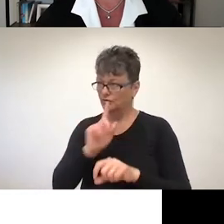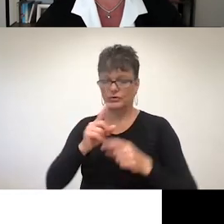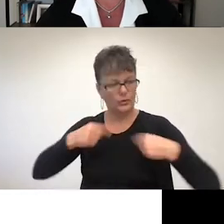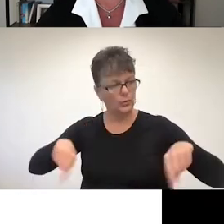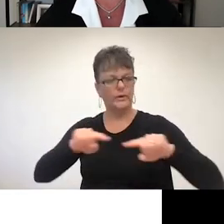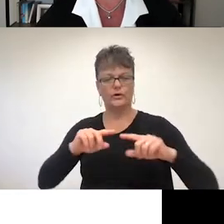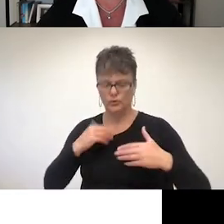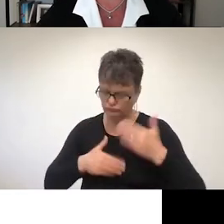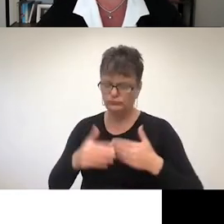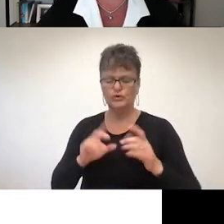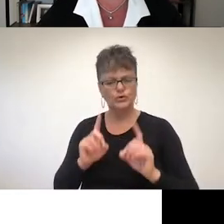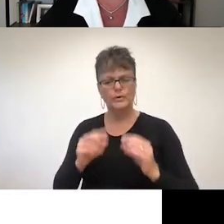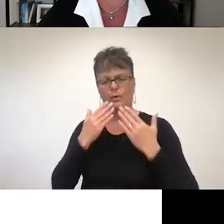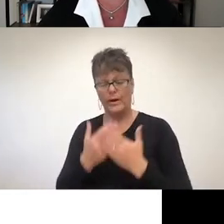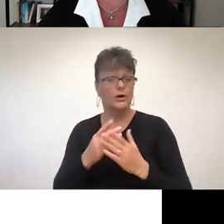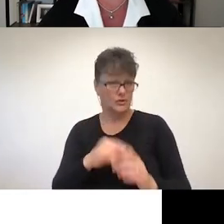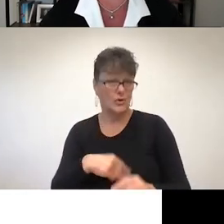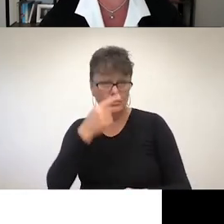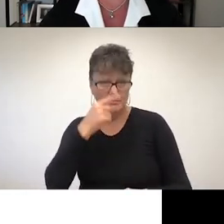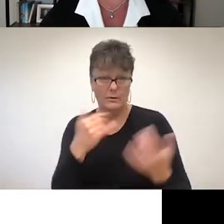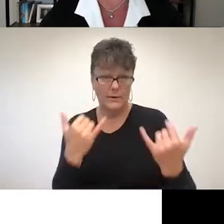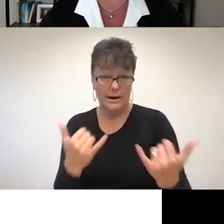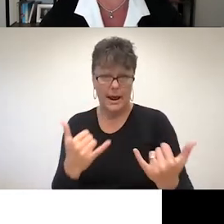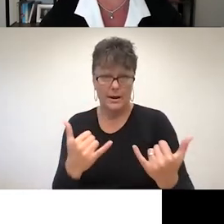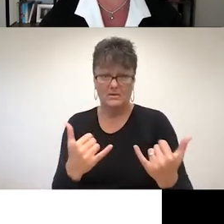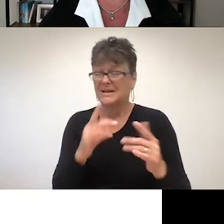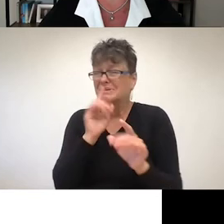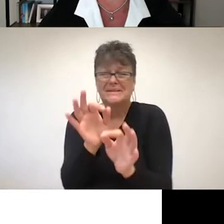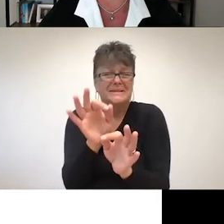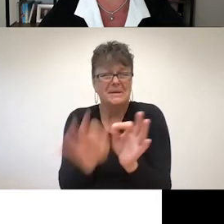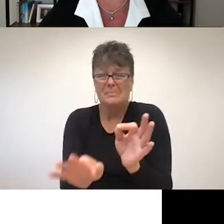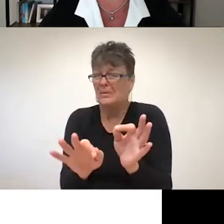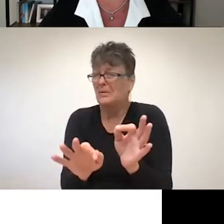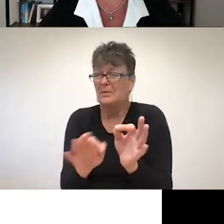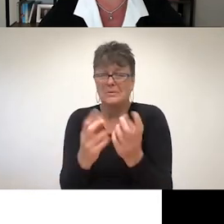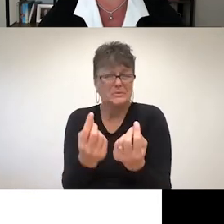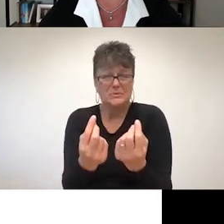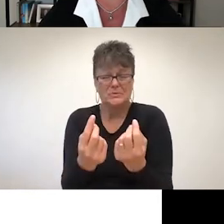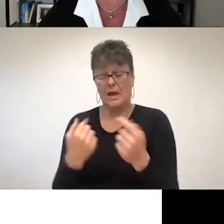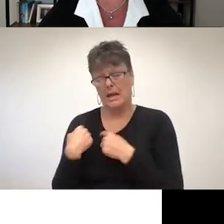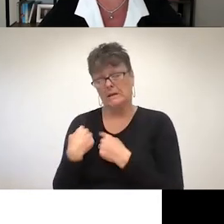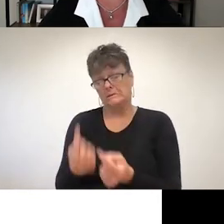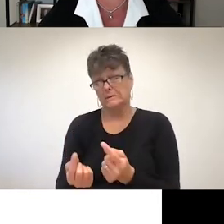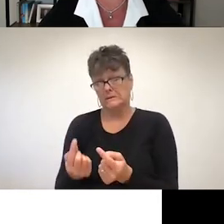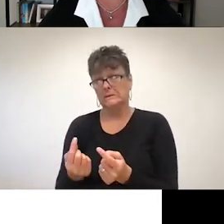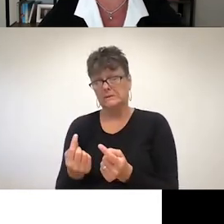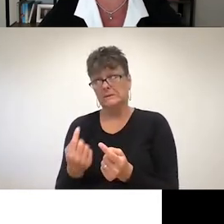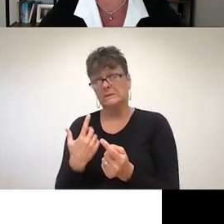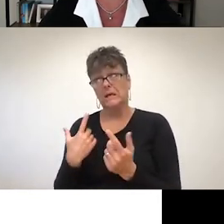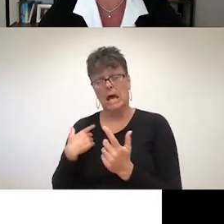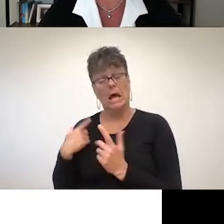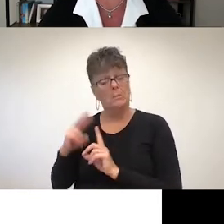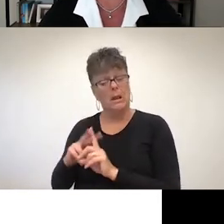would join me in a super simple exercise that I have begun practicing over the last few years. I don't do it as many times or as often